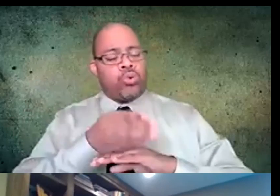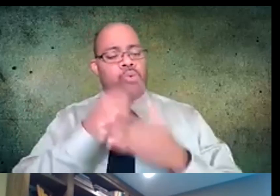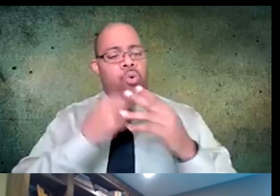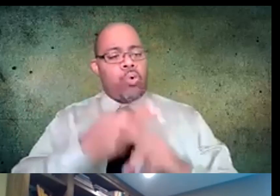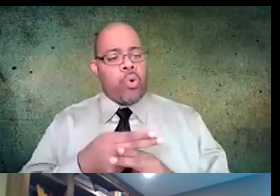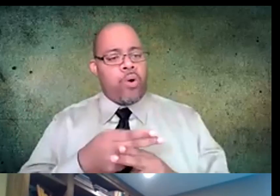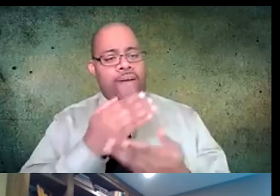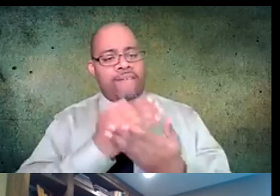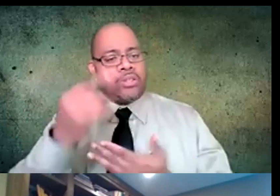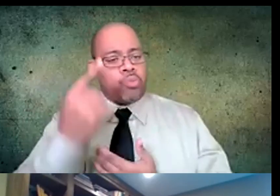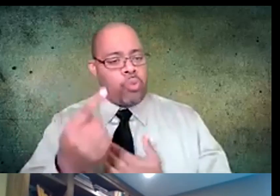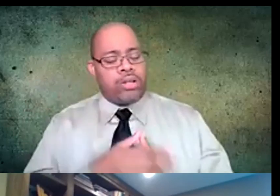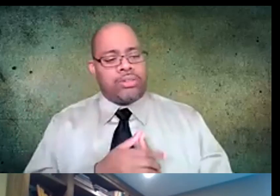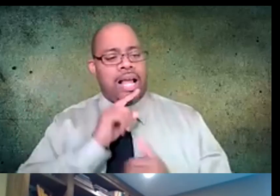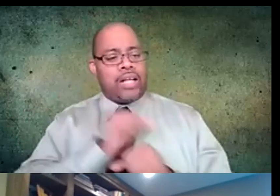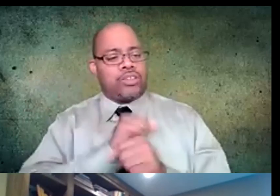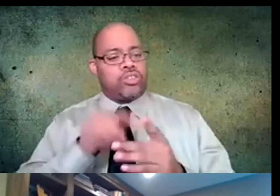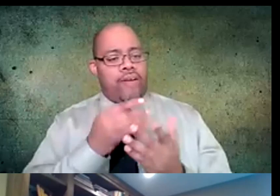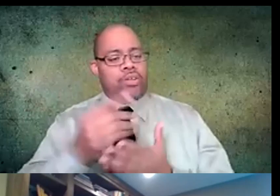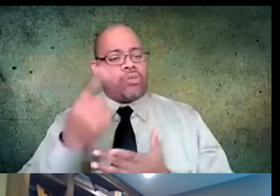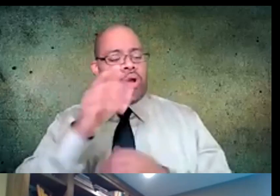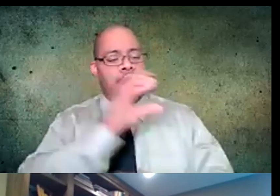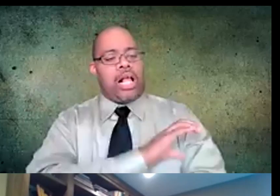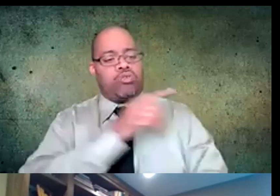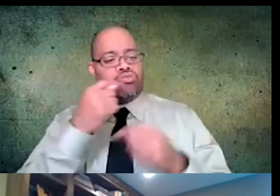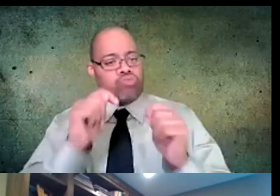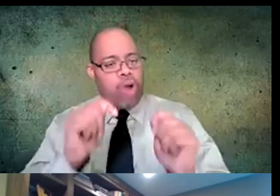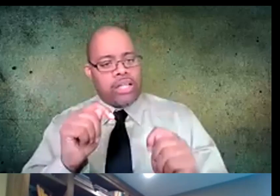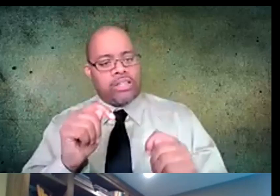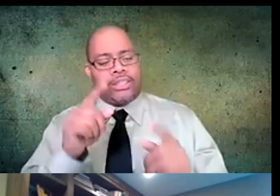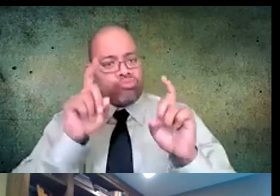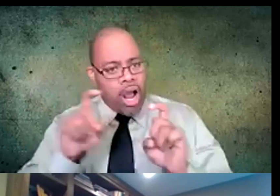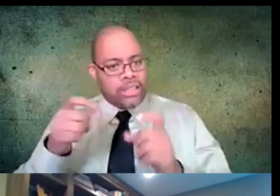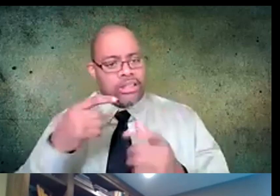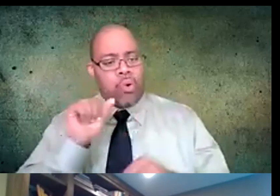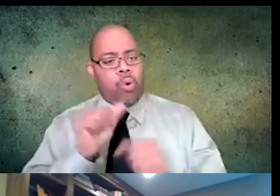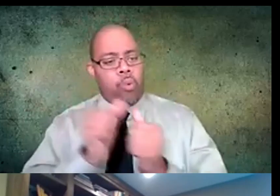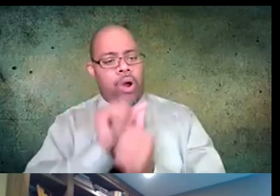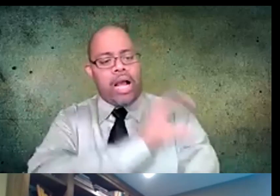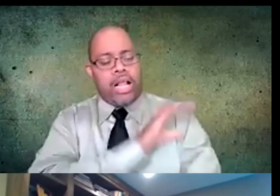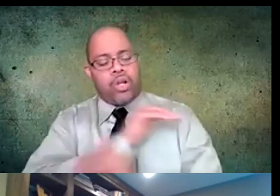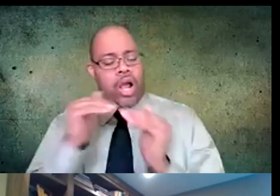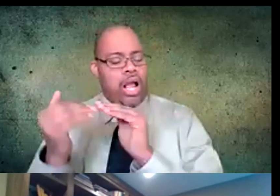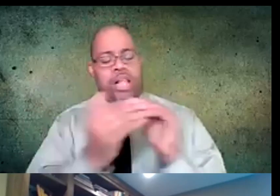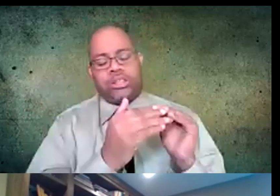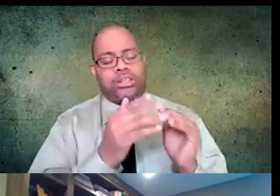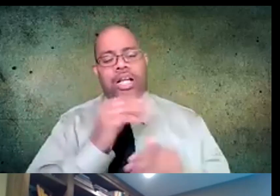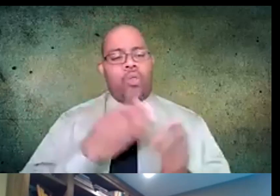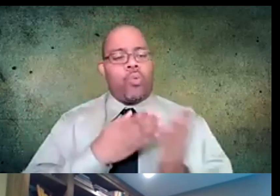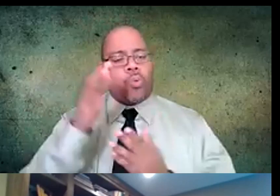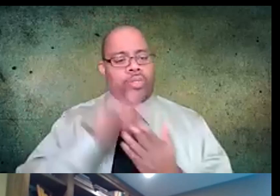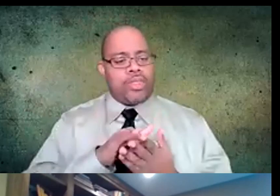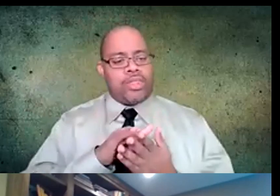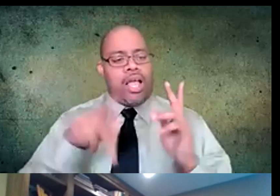phase 1 and actually start phase 1 clinical trials, they start to work with their clinical colleagues. And through that kind